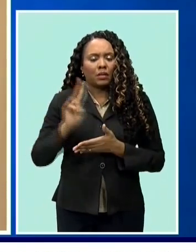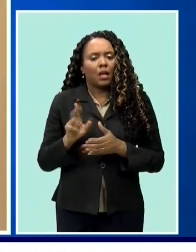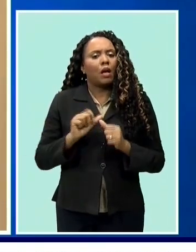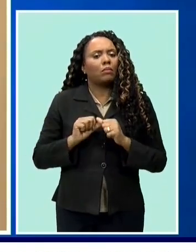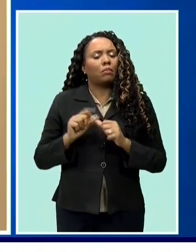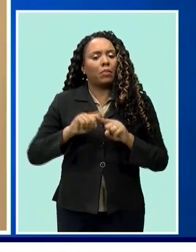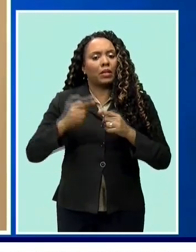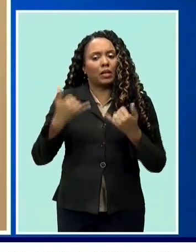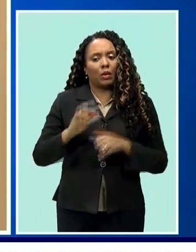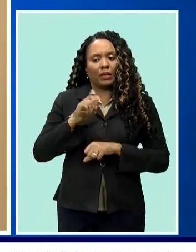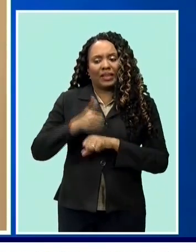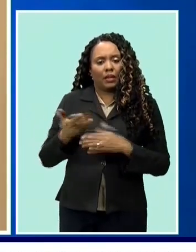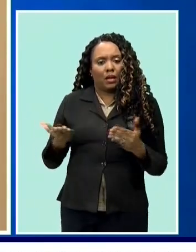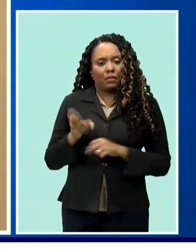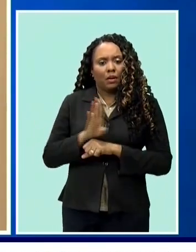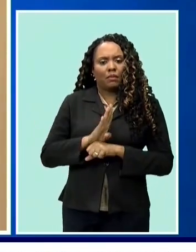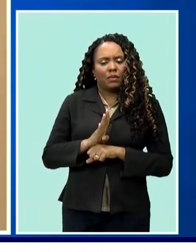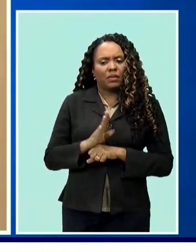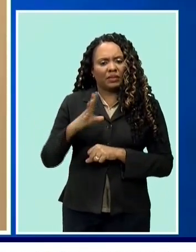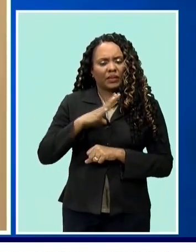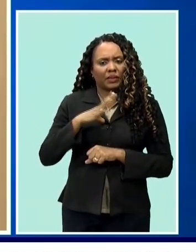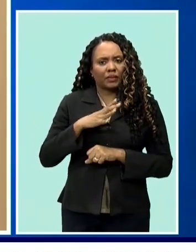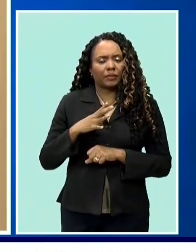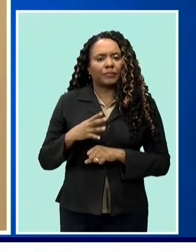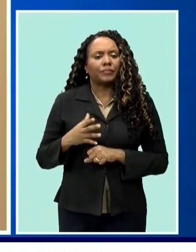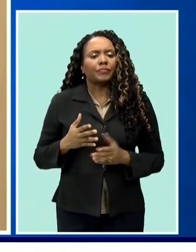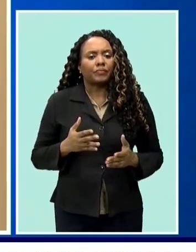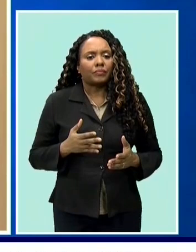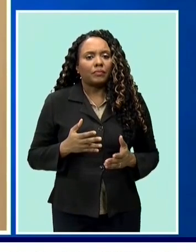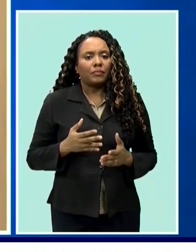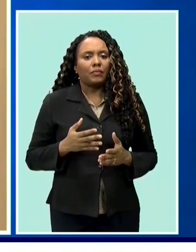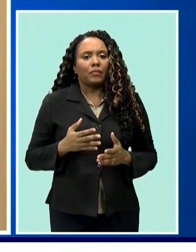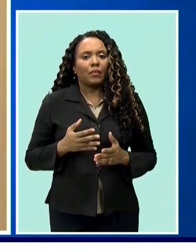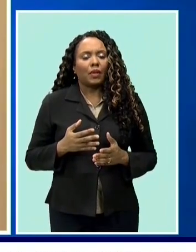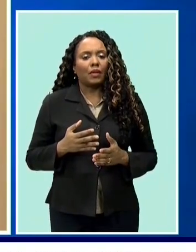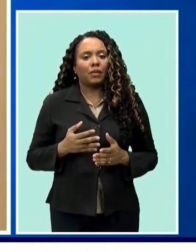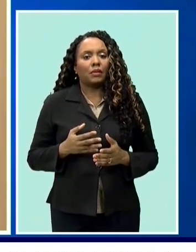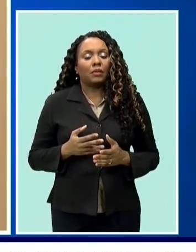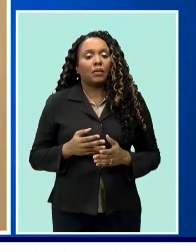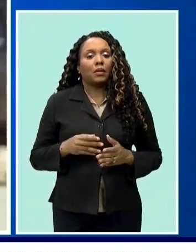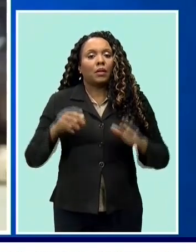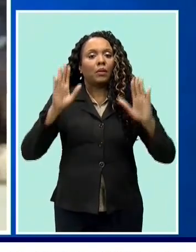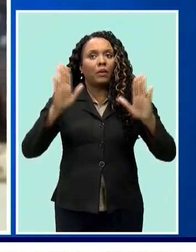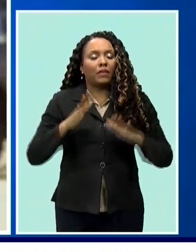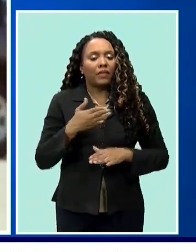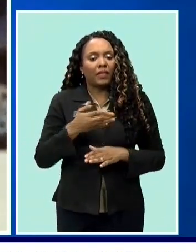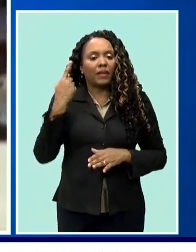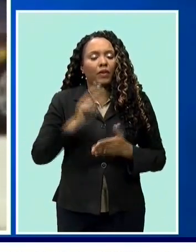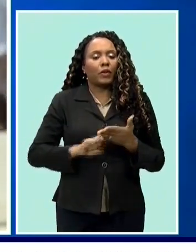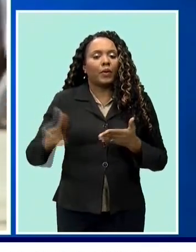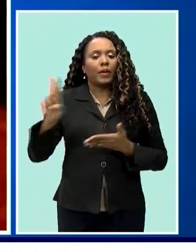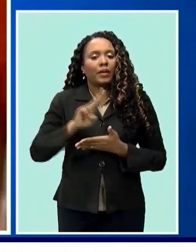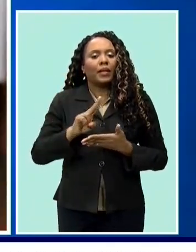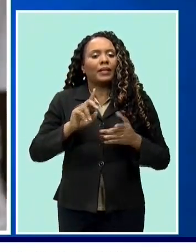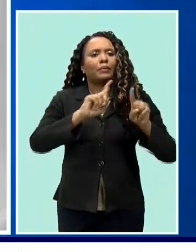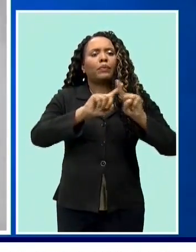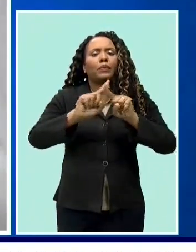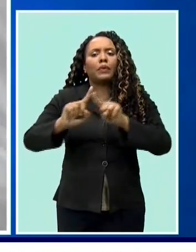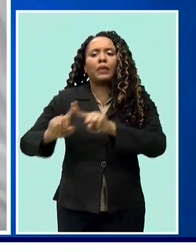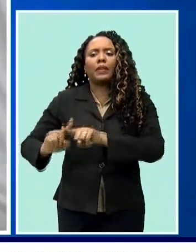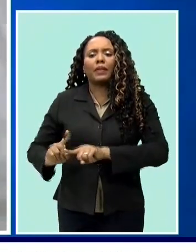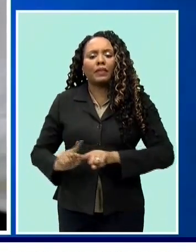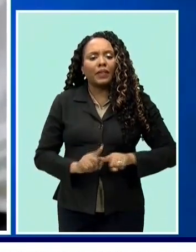very nicely. And I'm saying that the magic of the UE thing, to me, has been lost. Historian Trevor Marshall believes